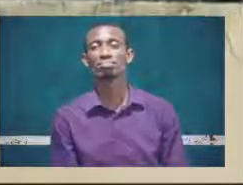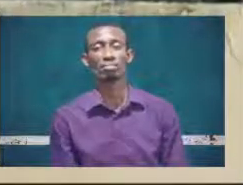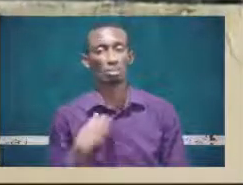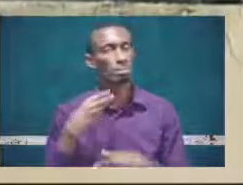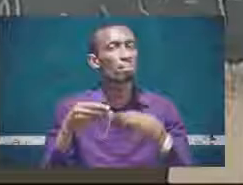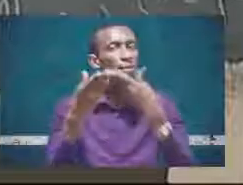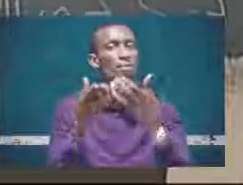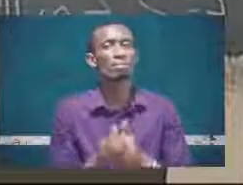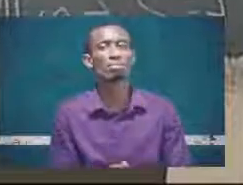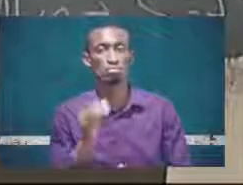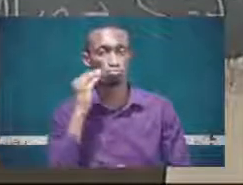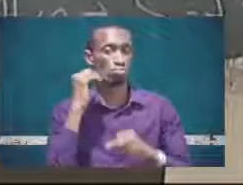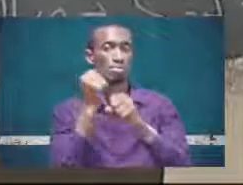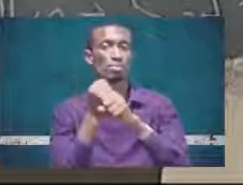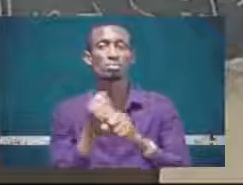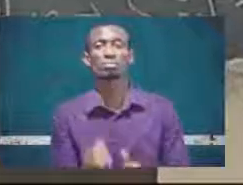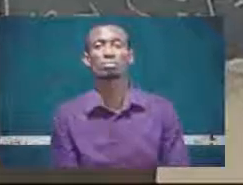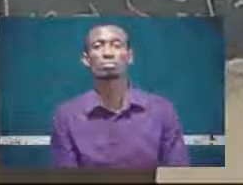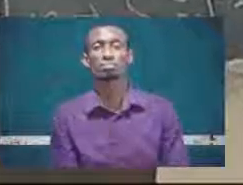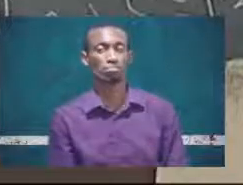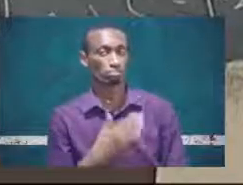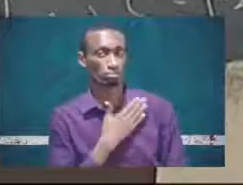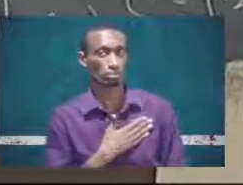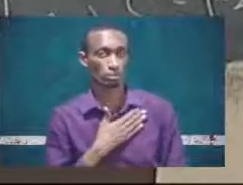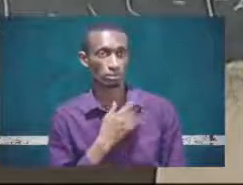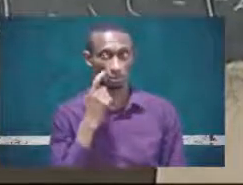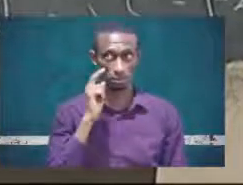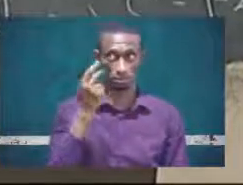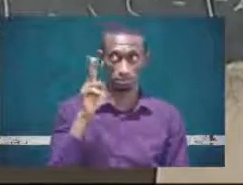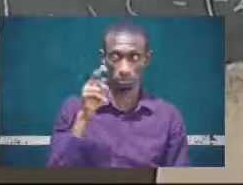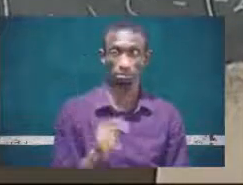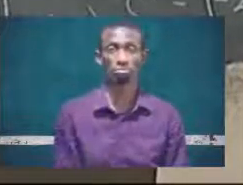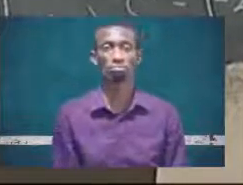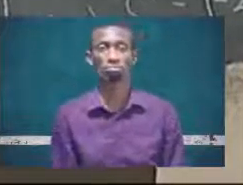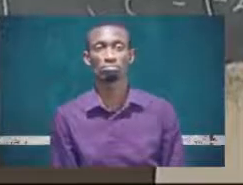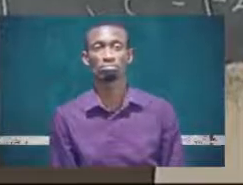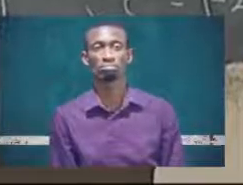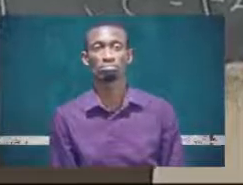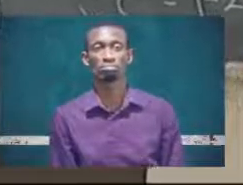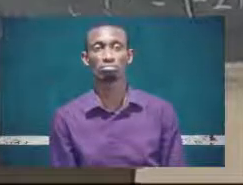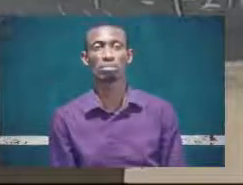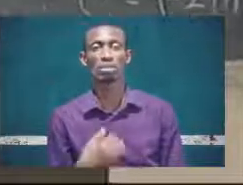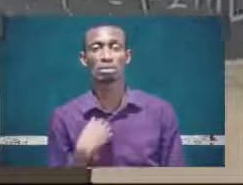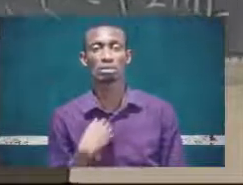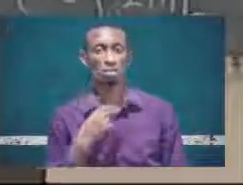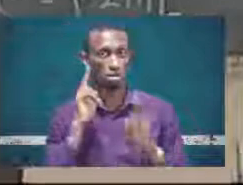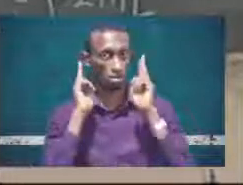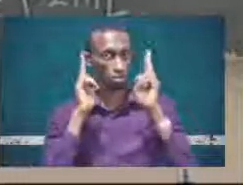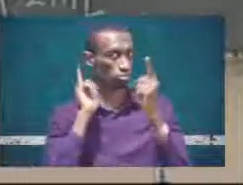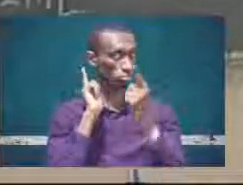you a homework. Please, on your screen, the exercise is there. I hope to meet